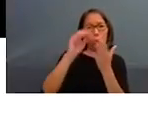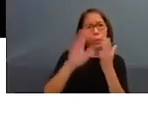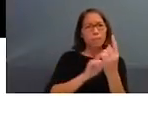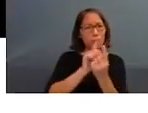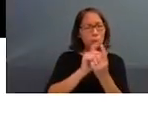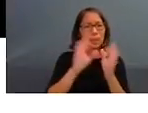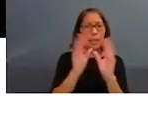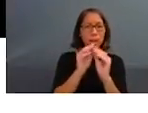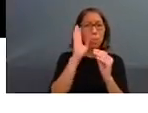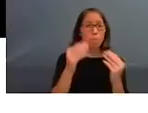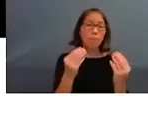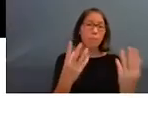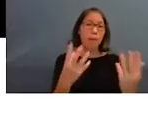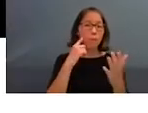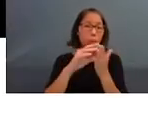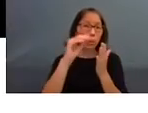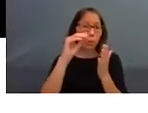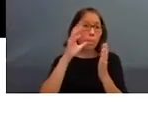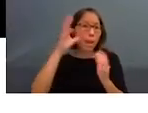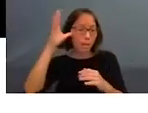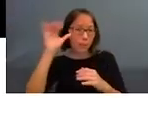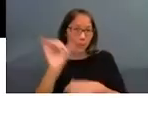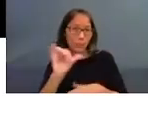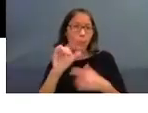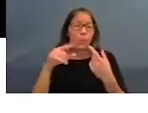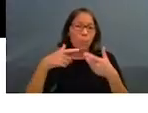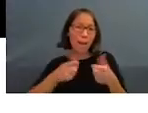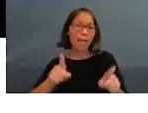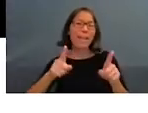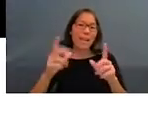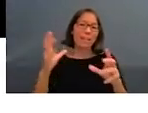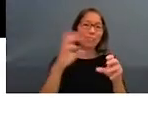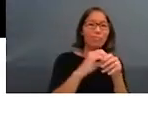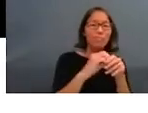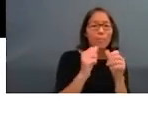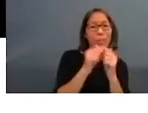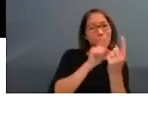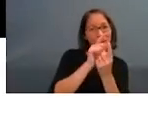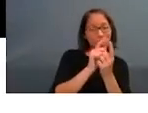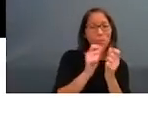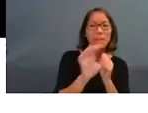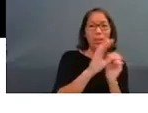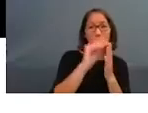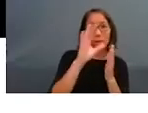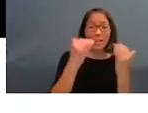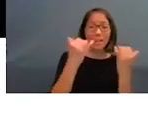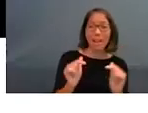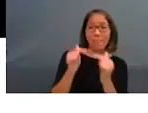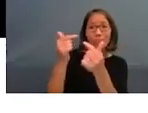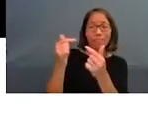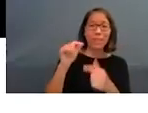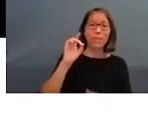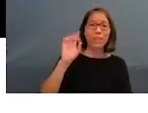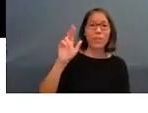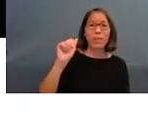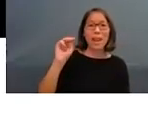be provided to parents as well as they engage in the mentoring with their students. I'm now going to turn it over to Dr. Amy Grosso,